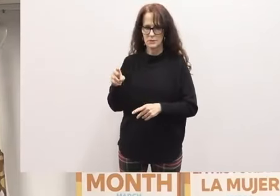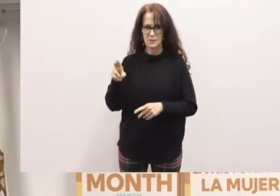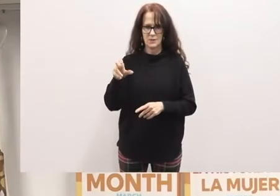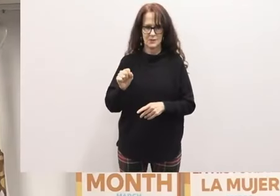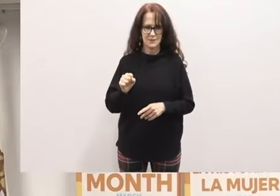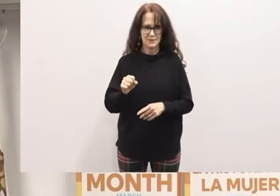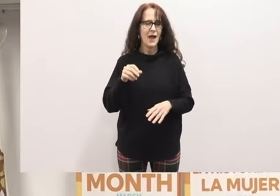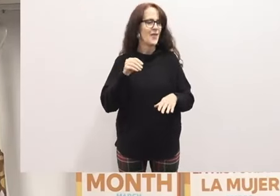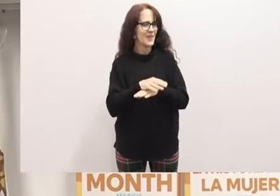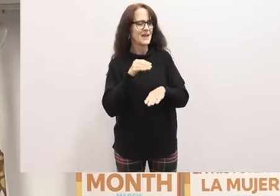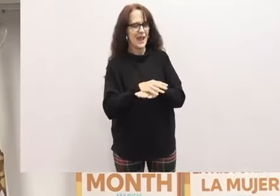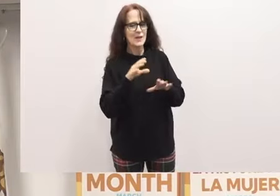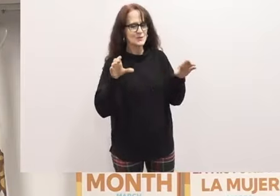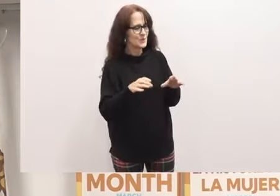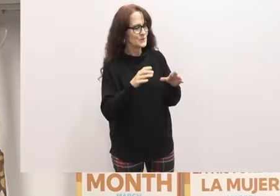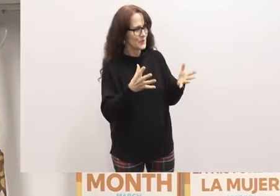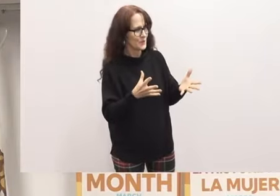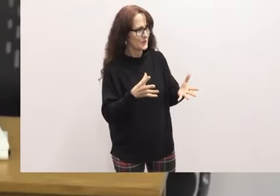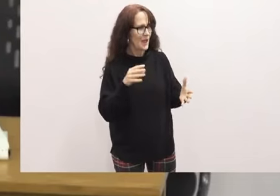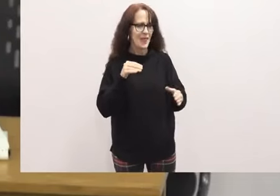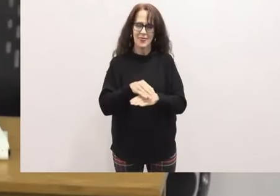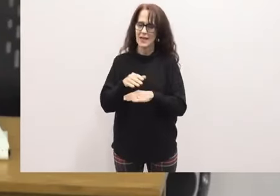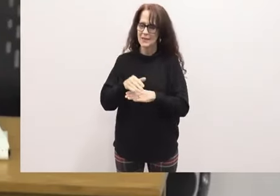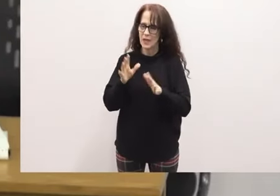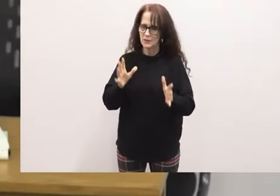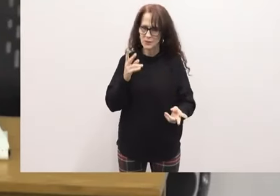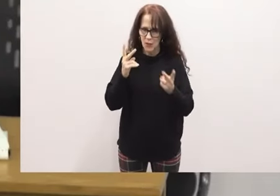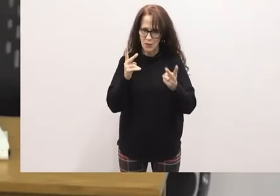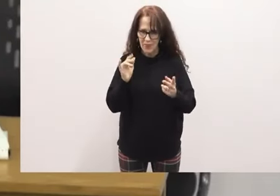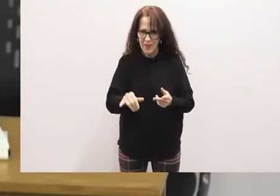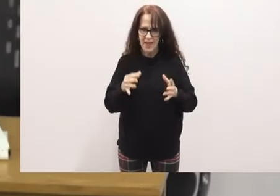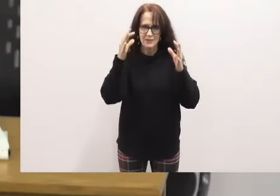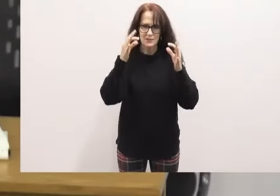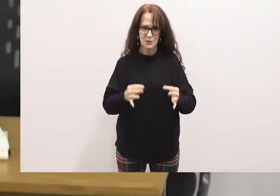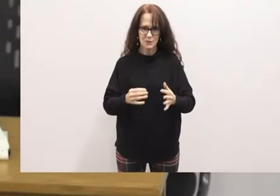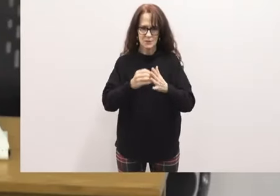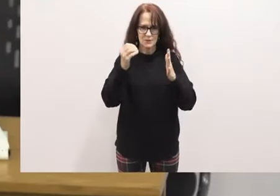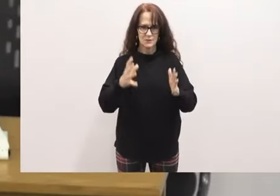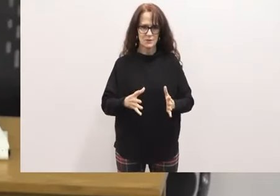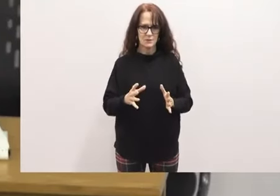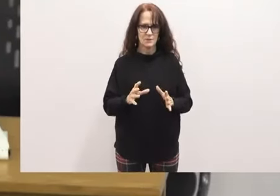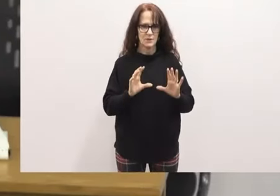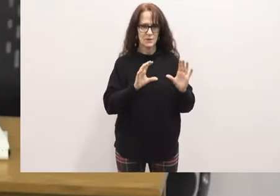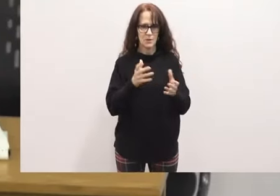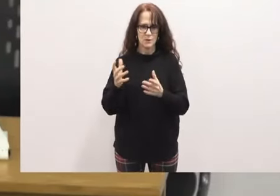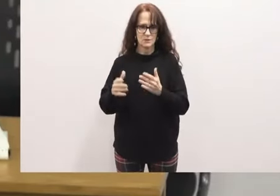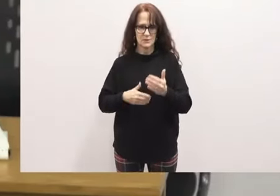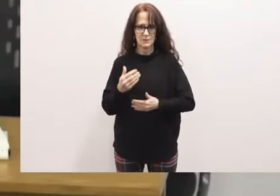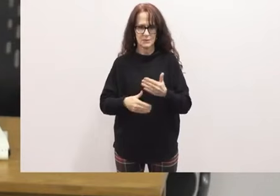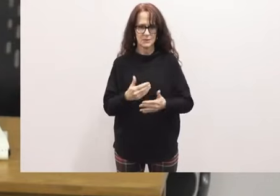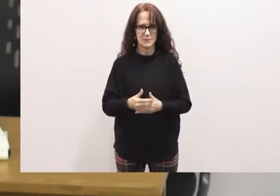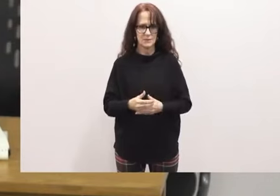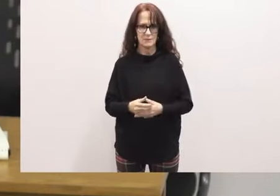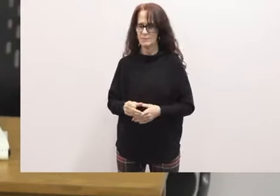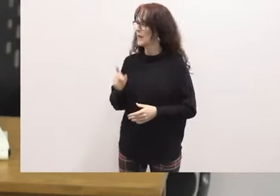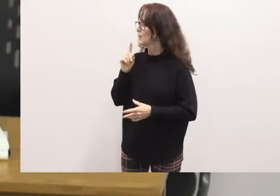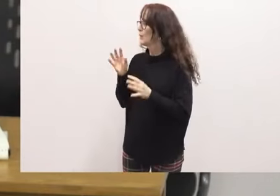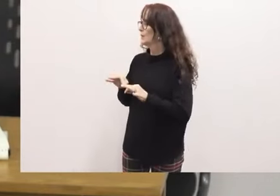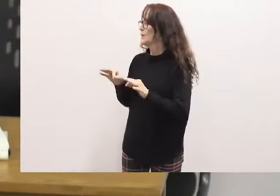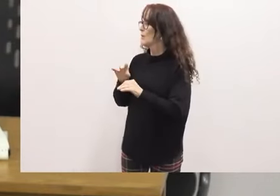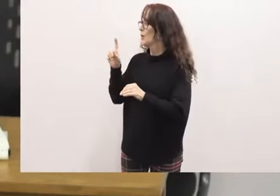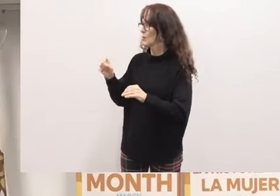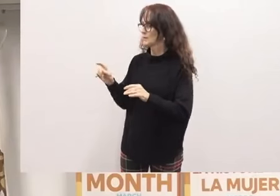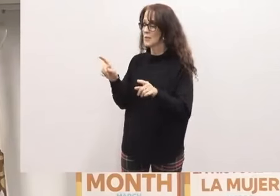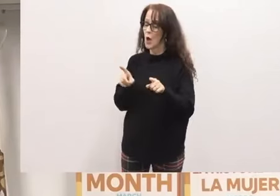The counselors do. So it's the counselors. So our counselors look at that and determine the students' course sequences. Okay. It's a really important question